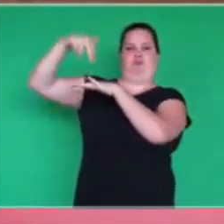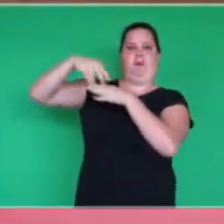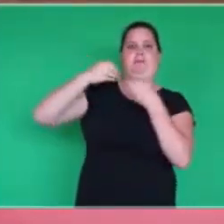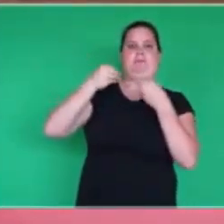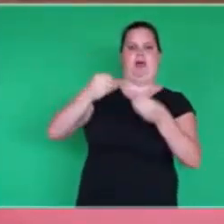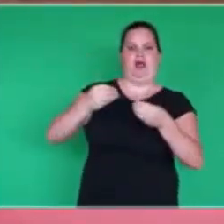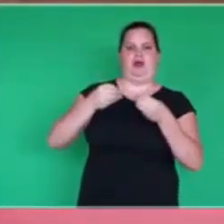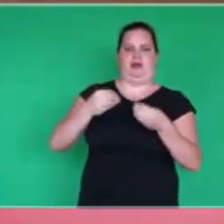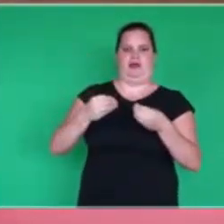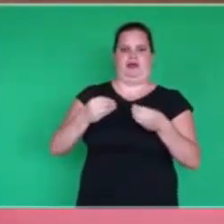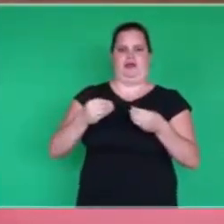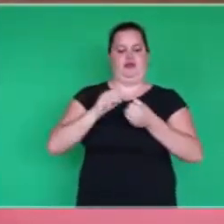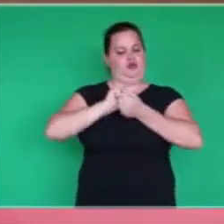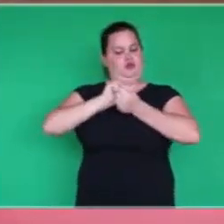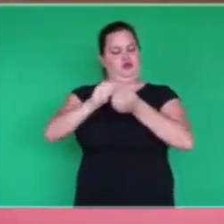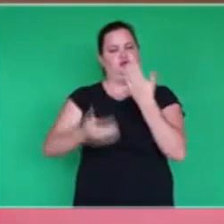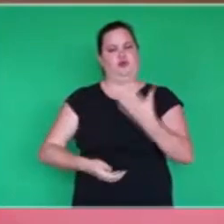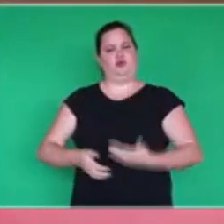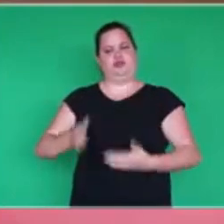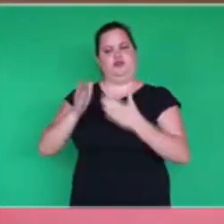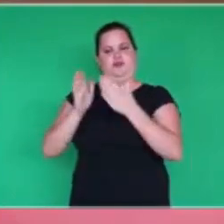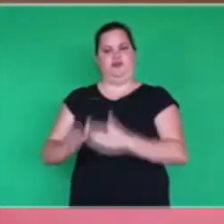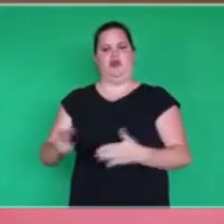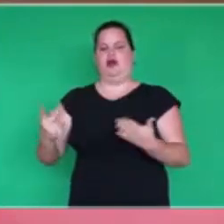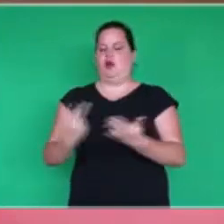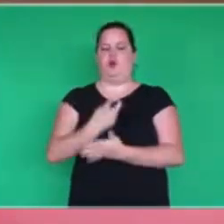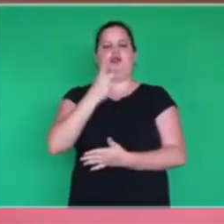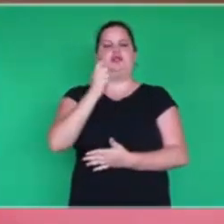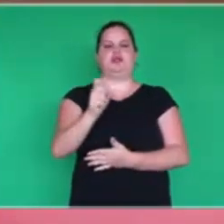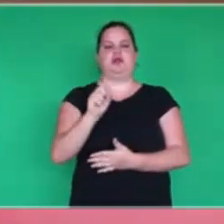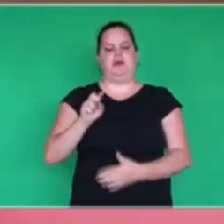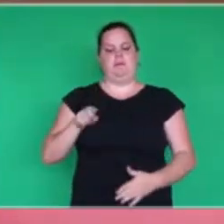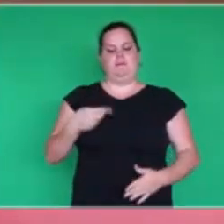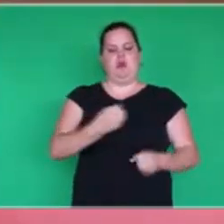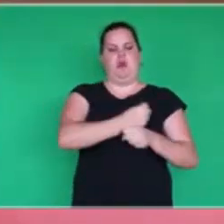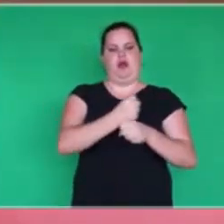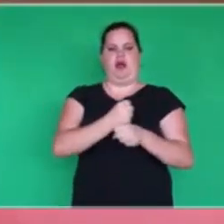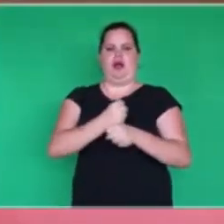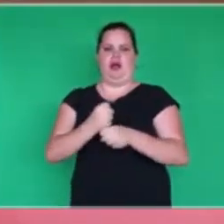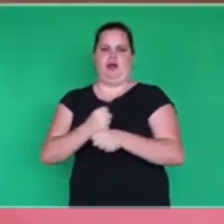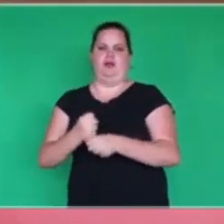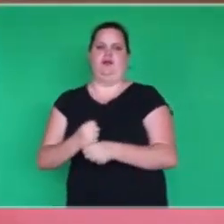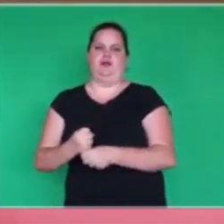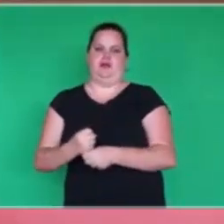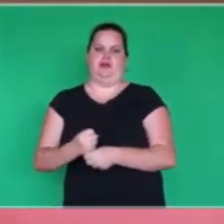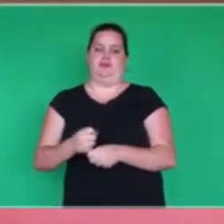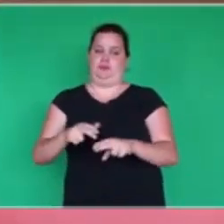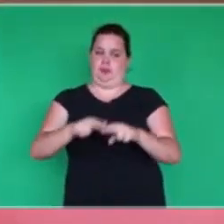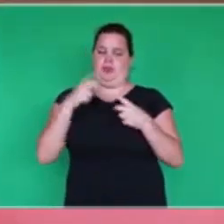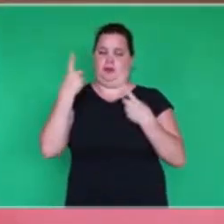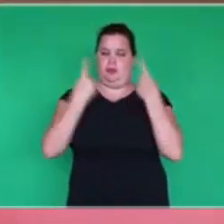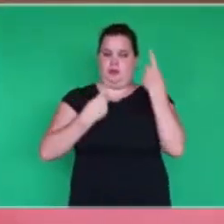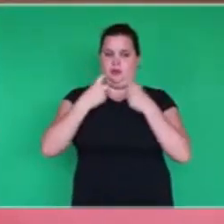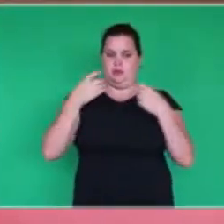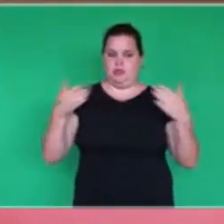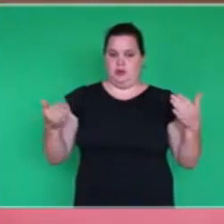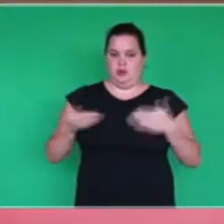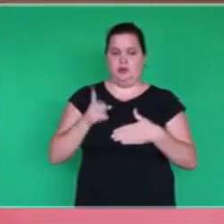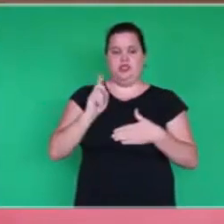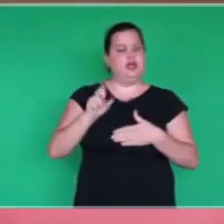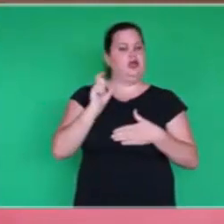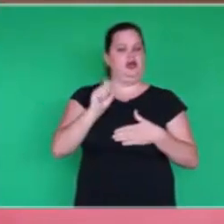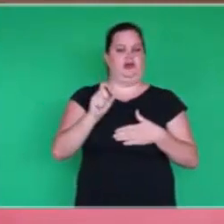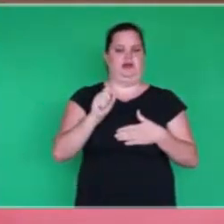Jerusalem, note that Jerusalem shall be and is the stage of all